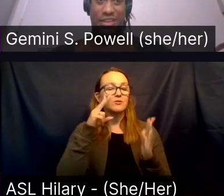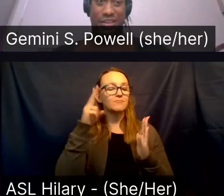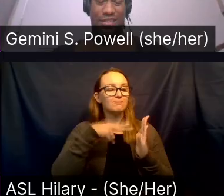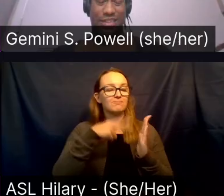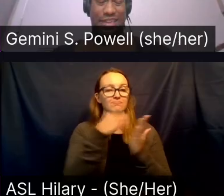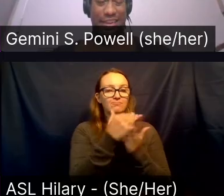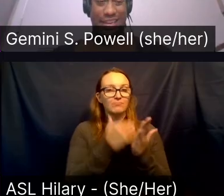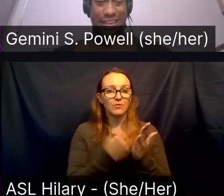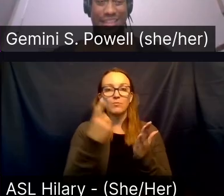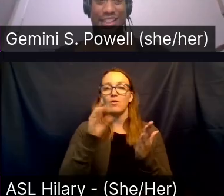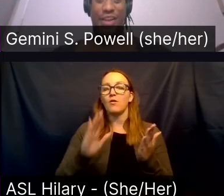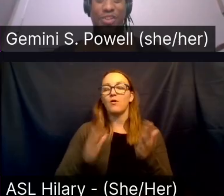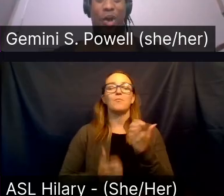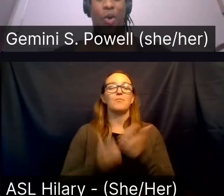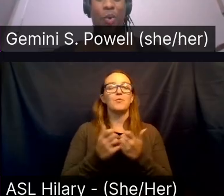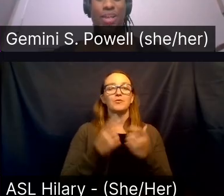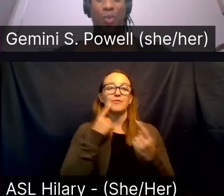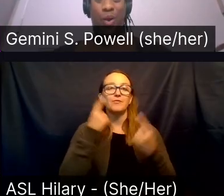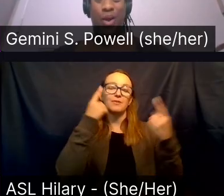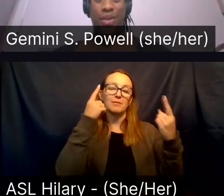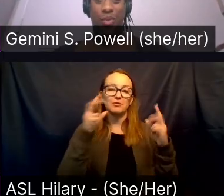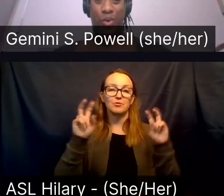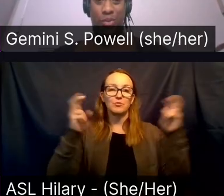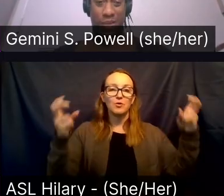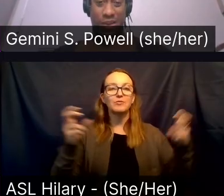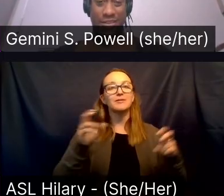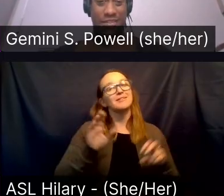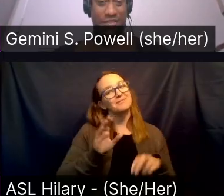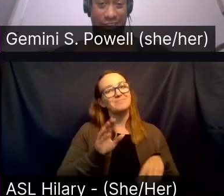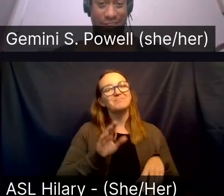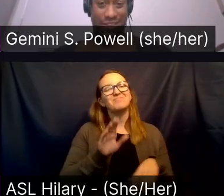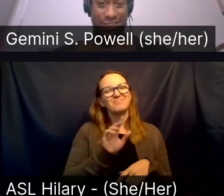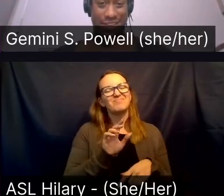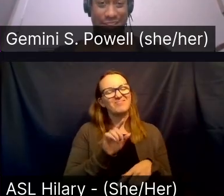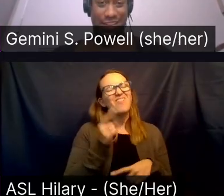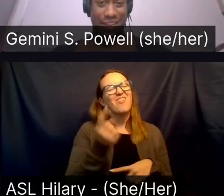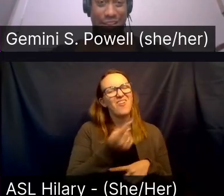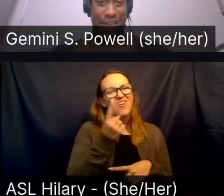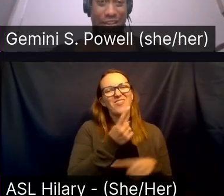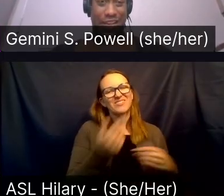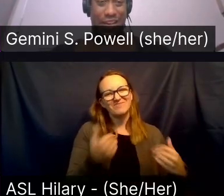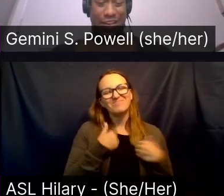quotes to date, there is always one more bug to fix.